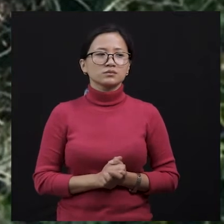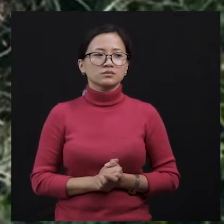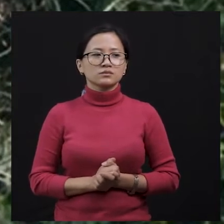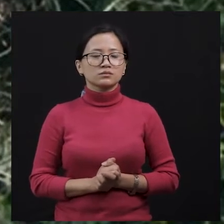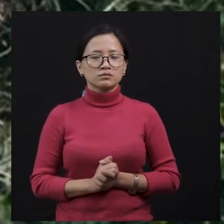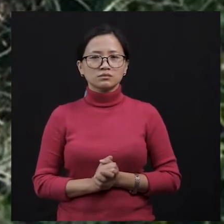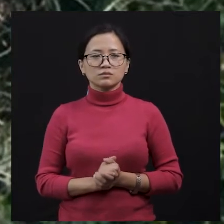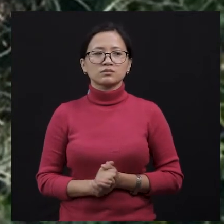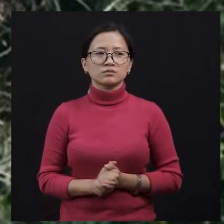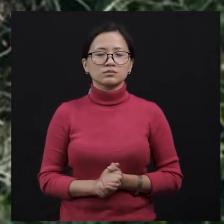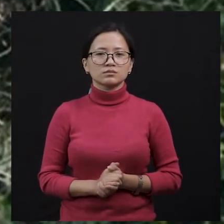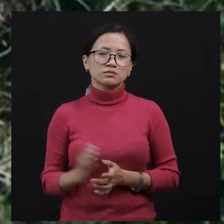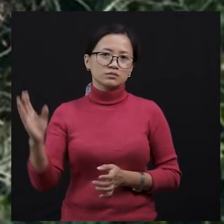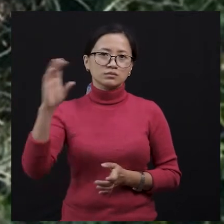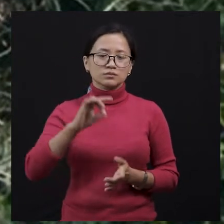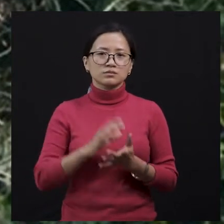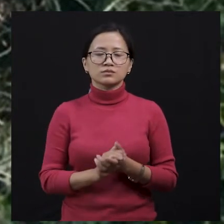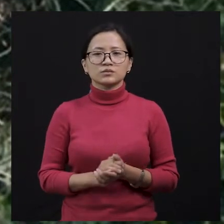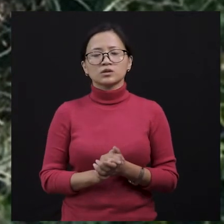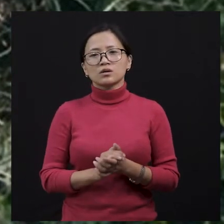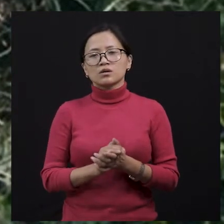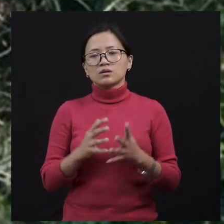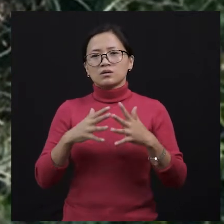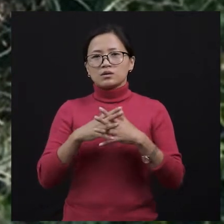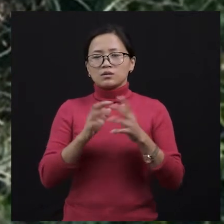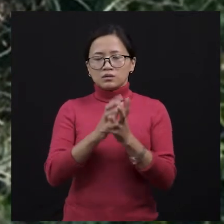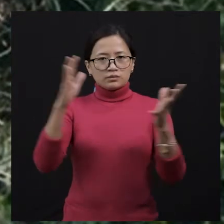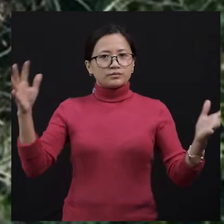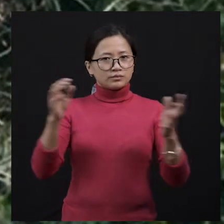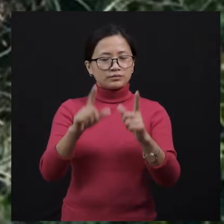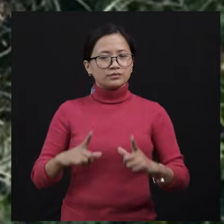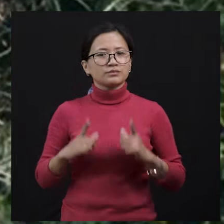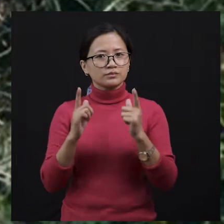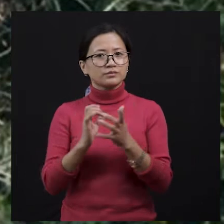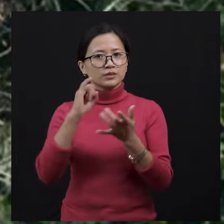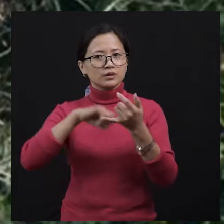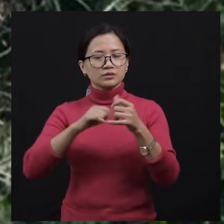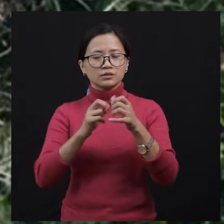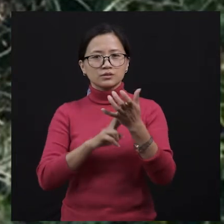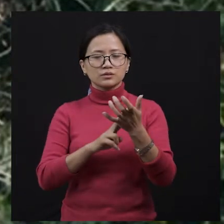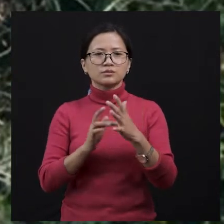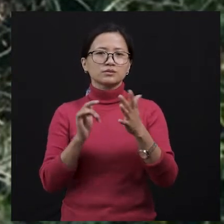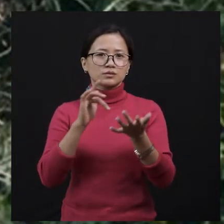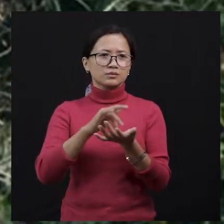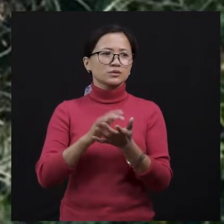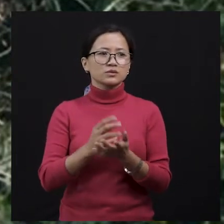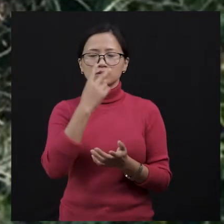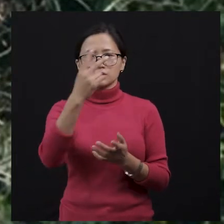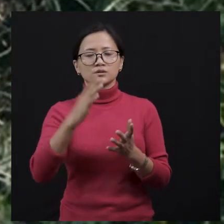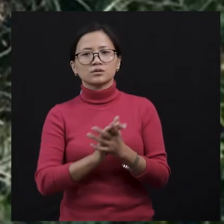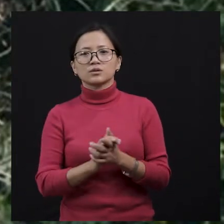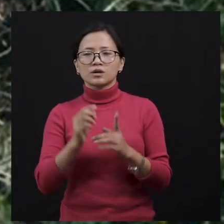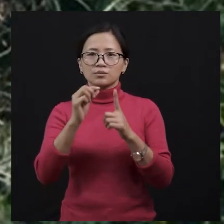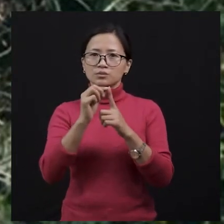So now, again, the wildlife sanctuary that you can see here, it is Puliebadze